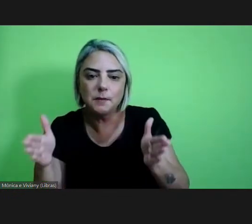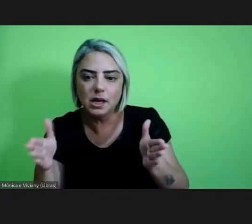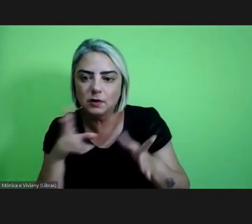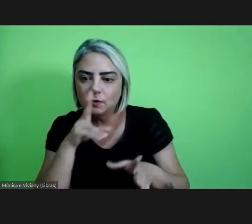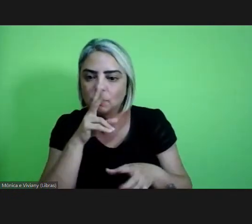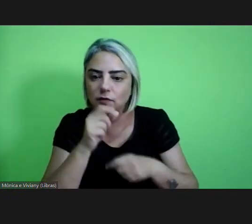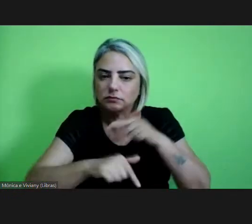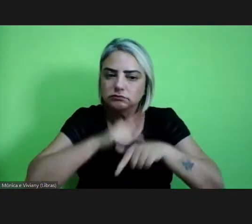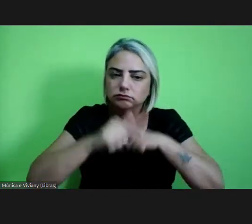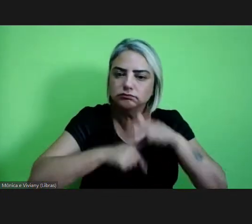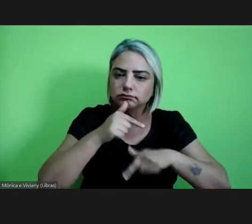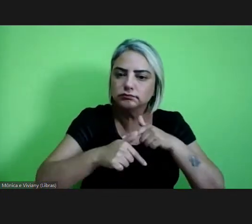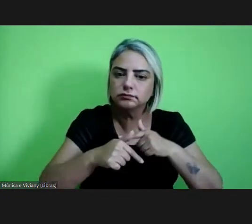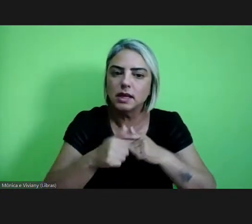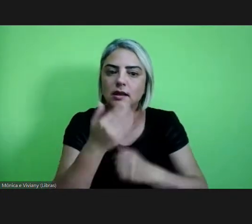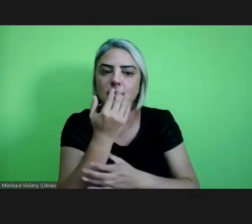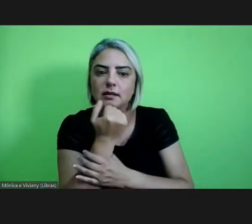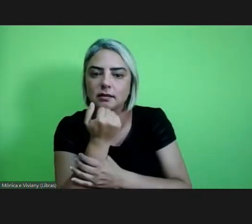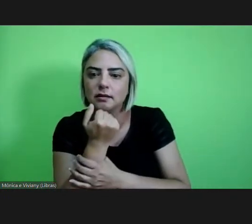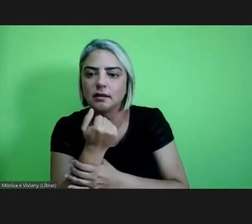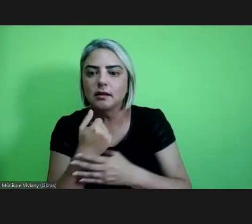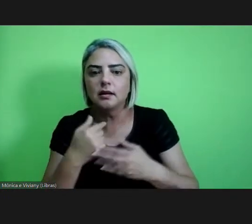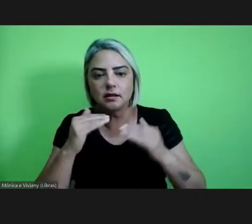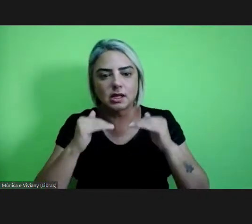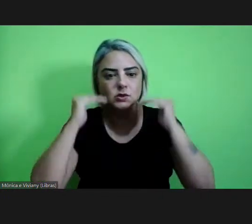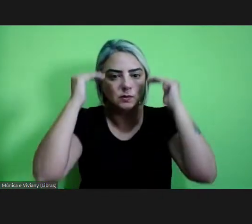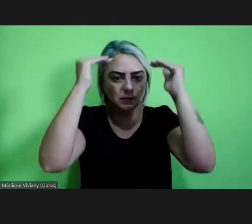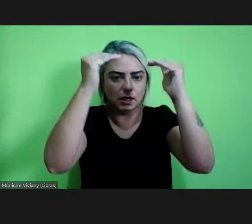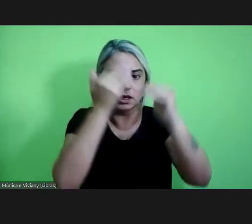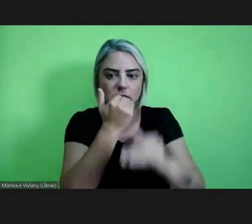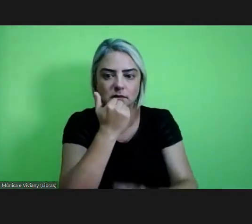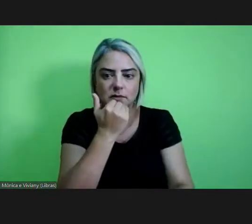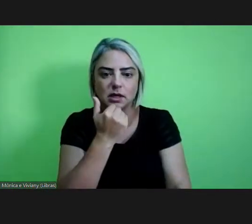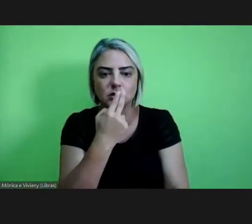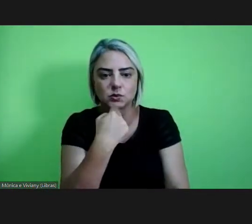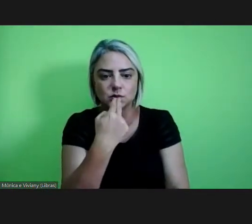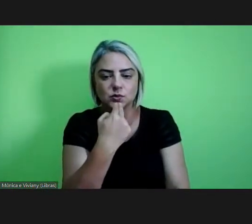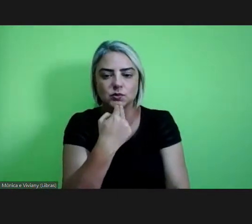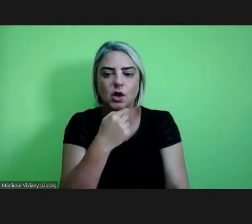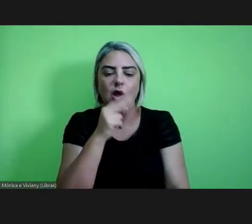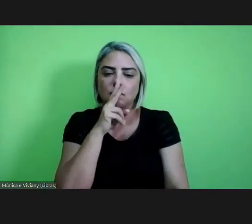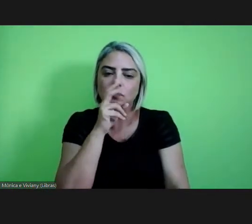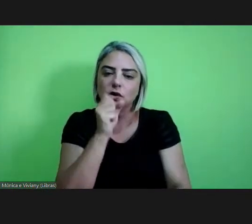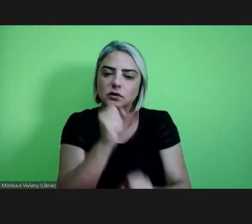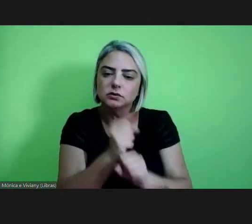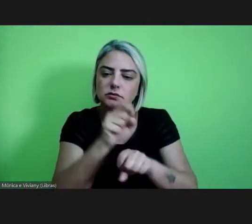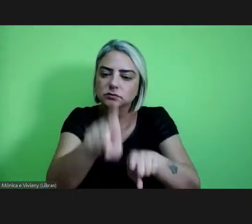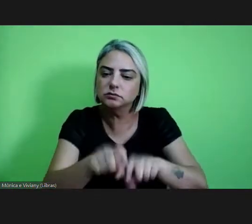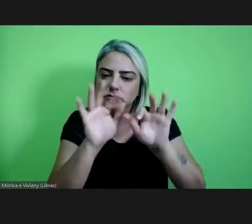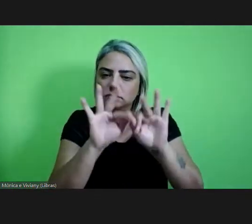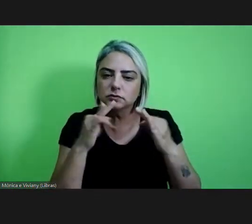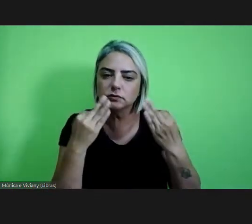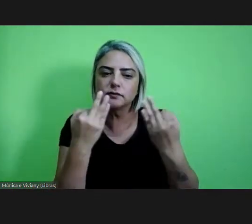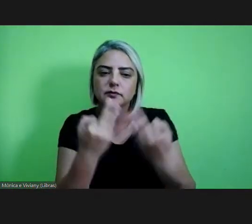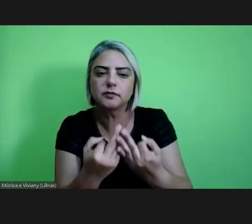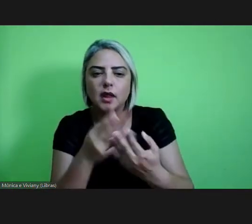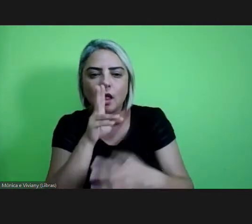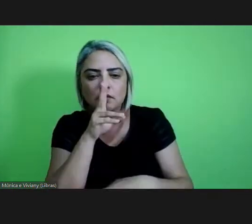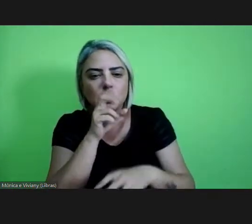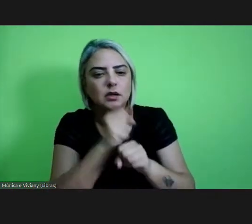a period, a very strong period to work with food security, sovereignty, strengthen the